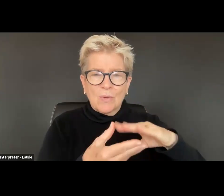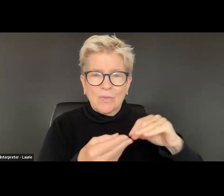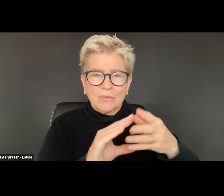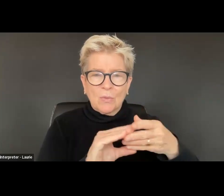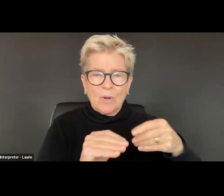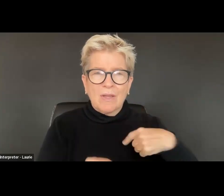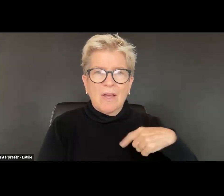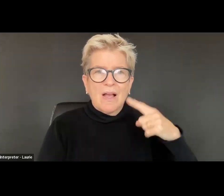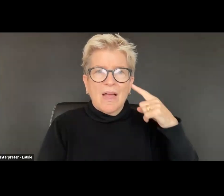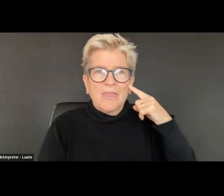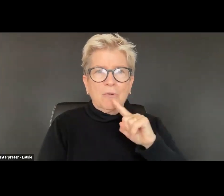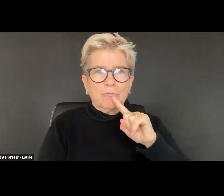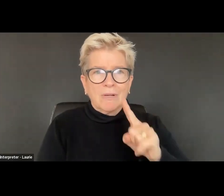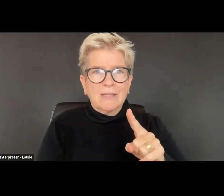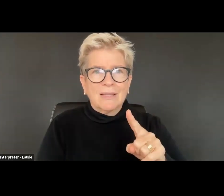think it really